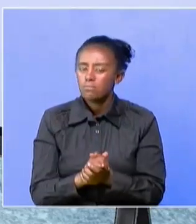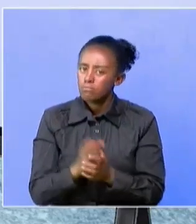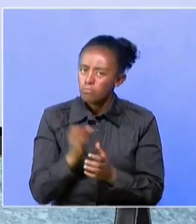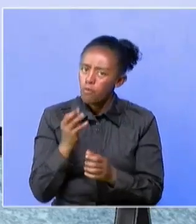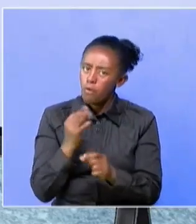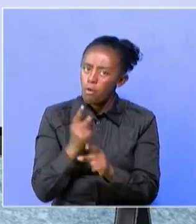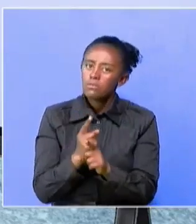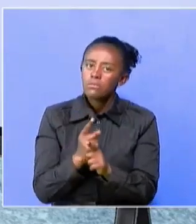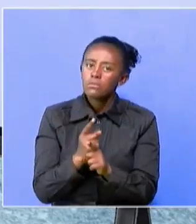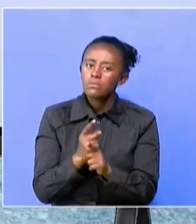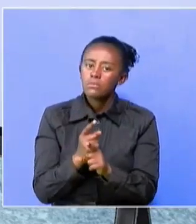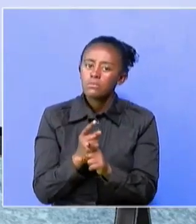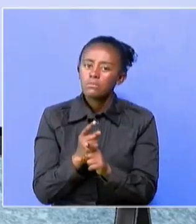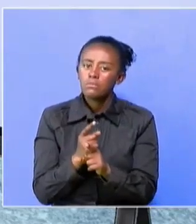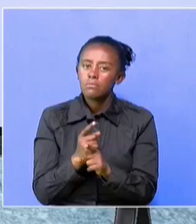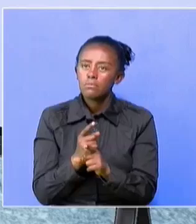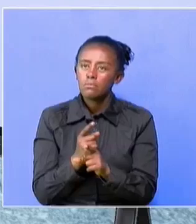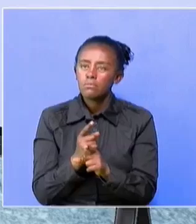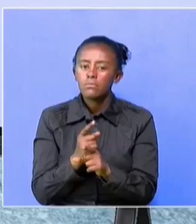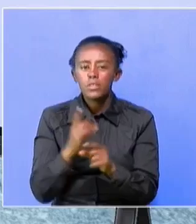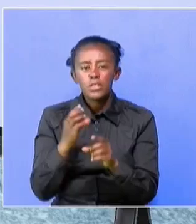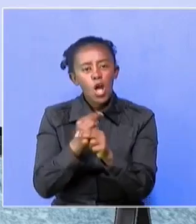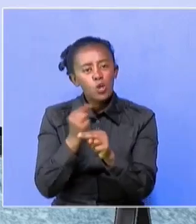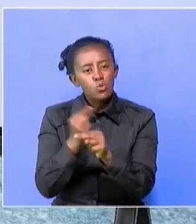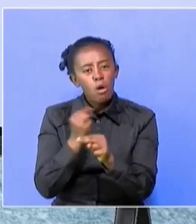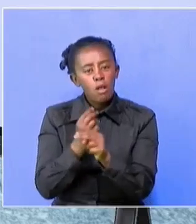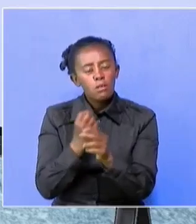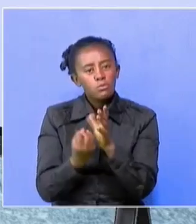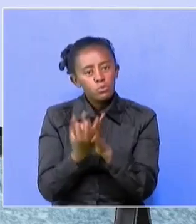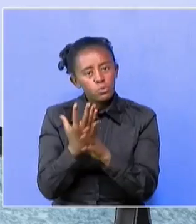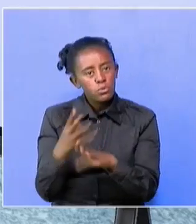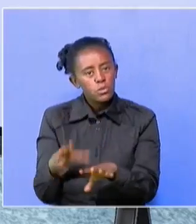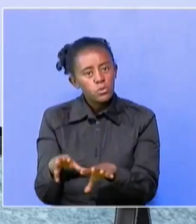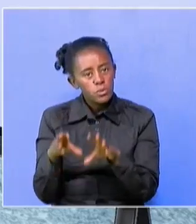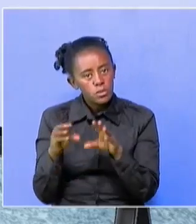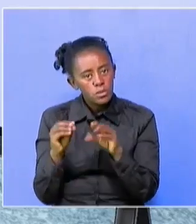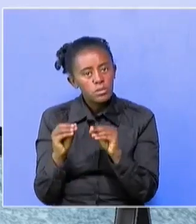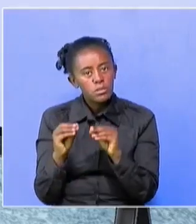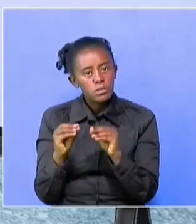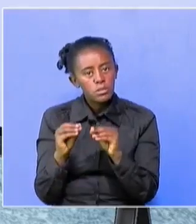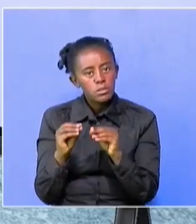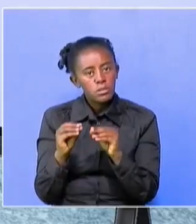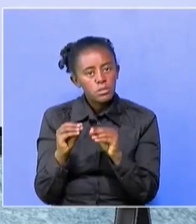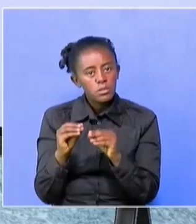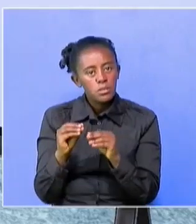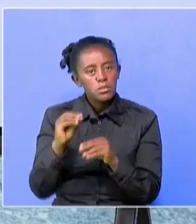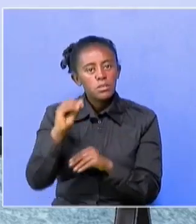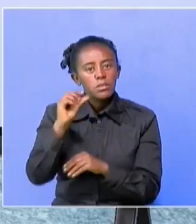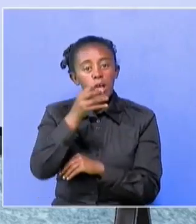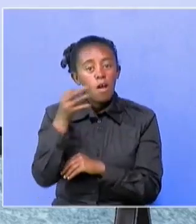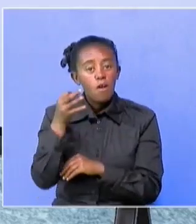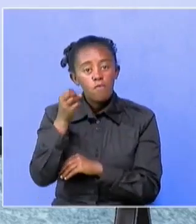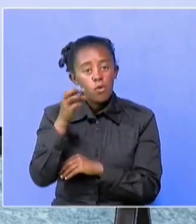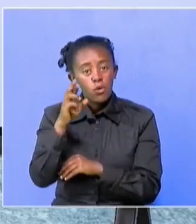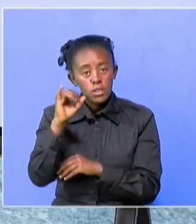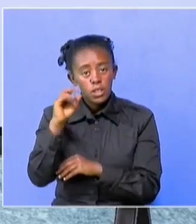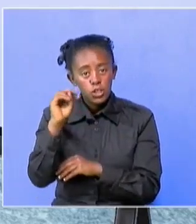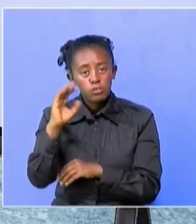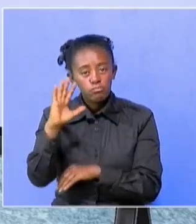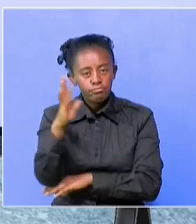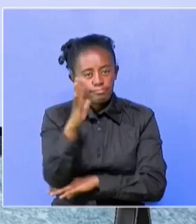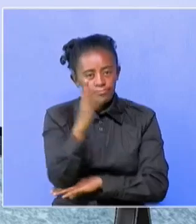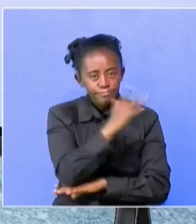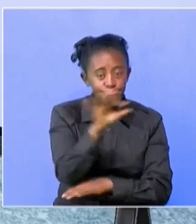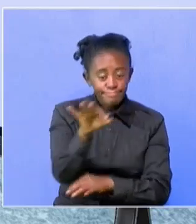course, among the natural resources, students, afforestation, this is one part of